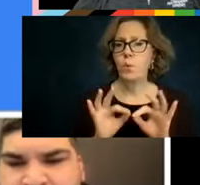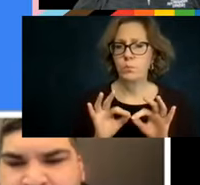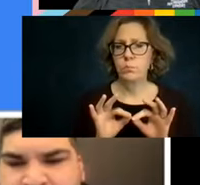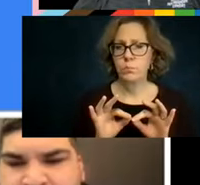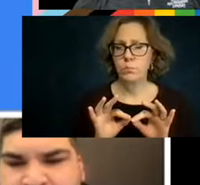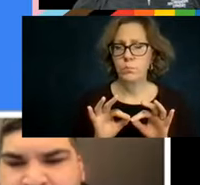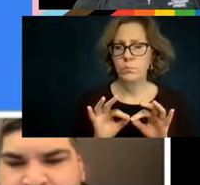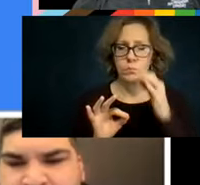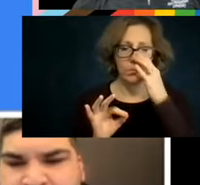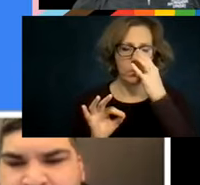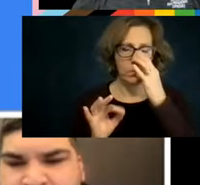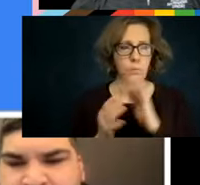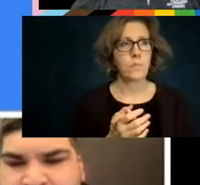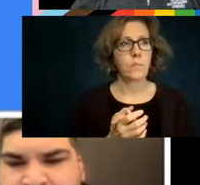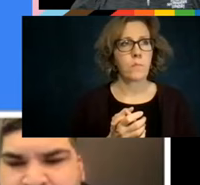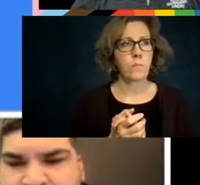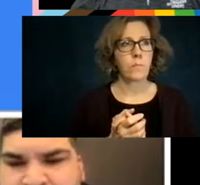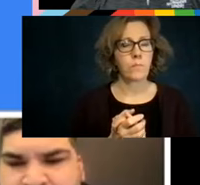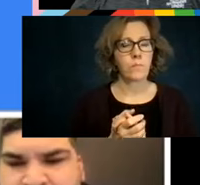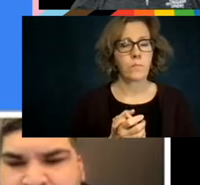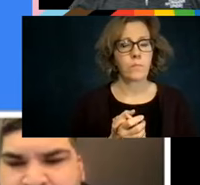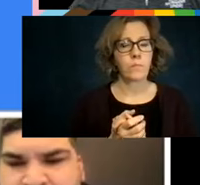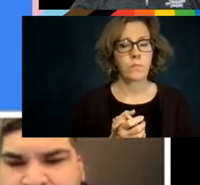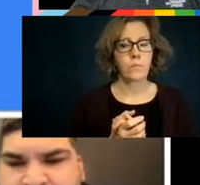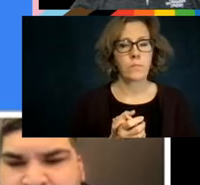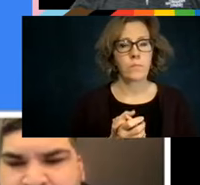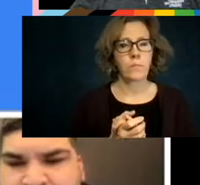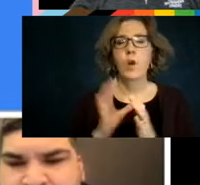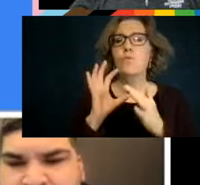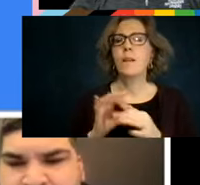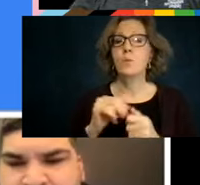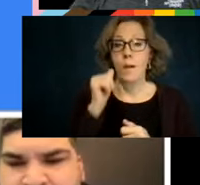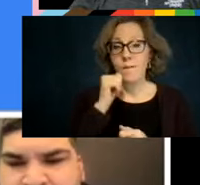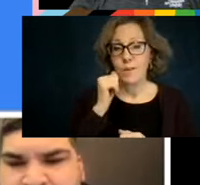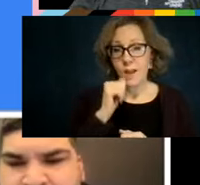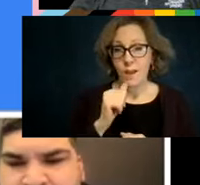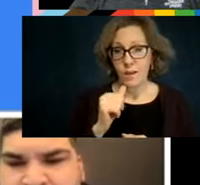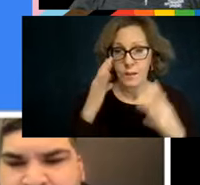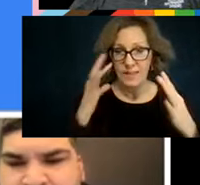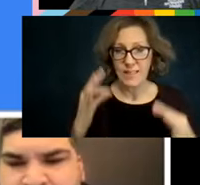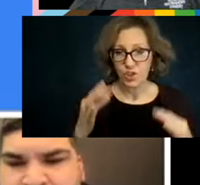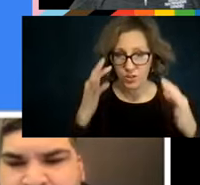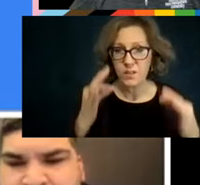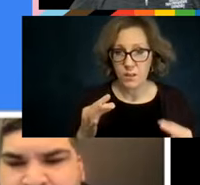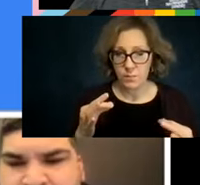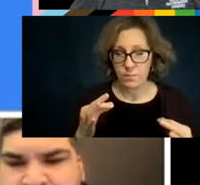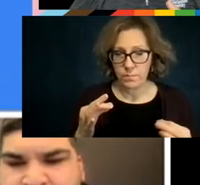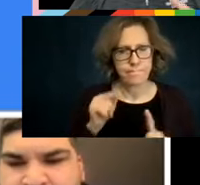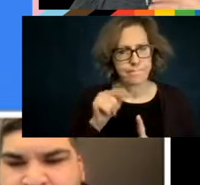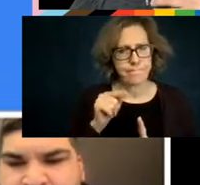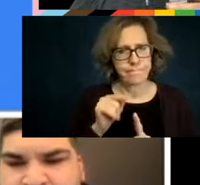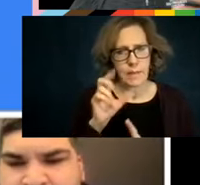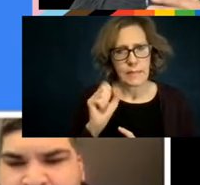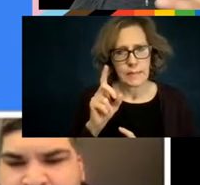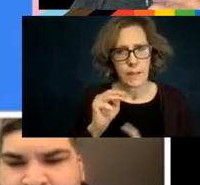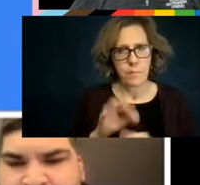to talking about day-to-day decision making, when it comes to when